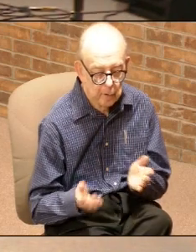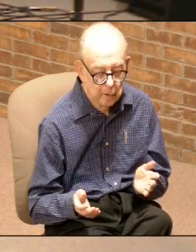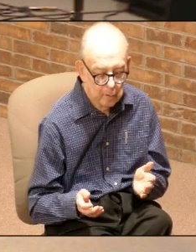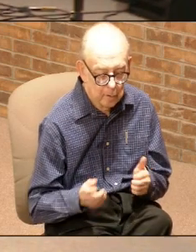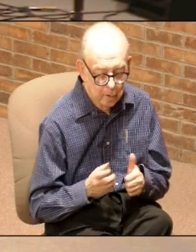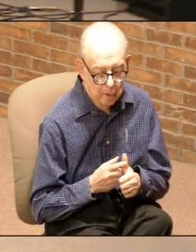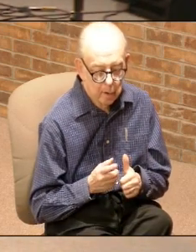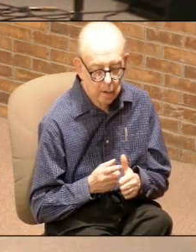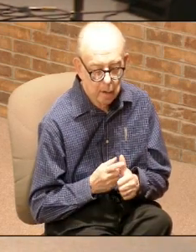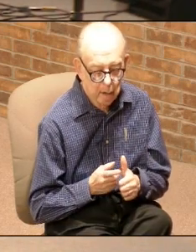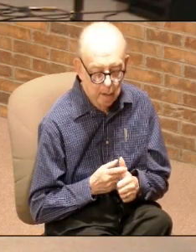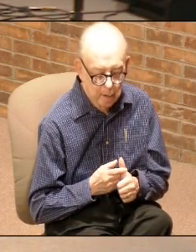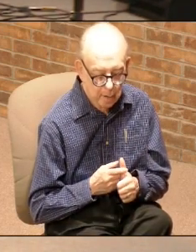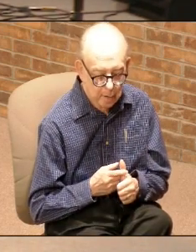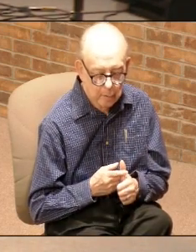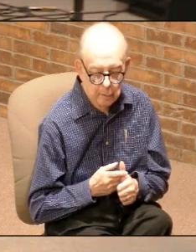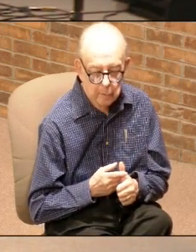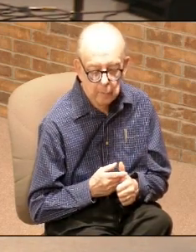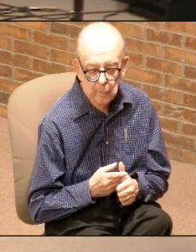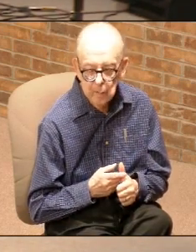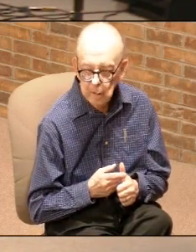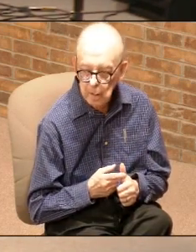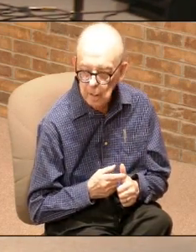The first one is this.